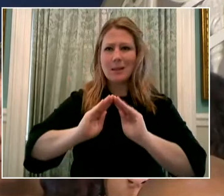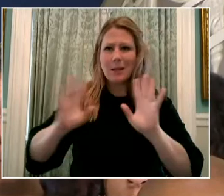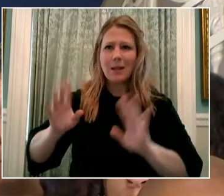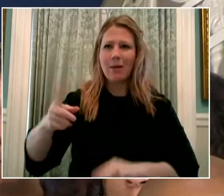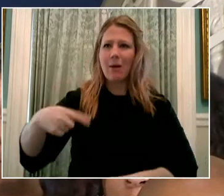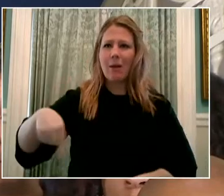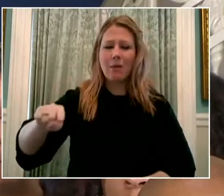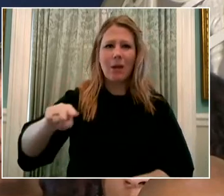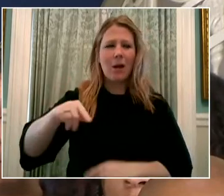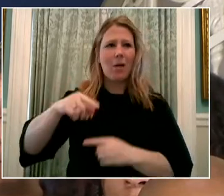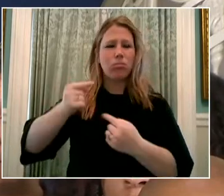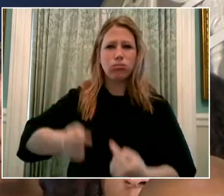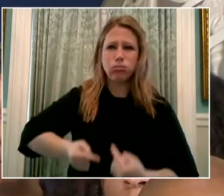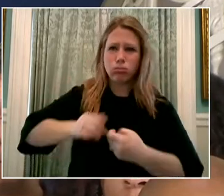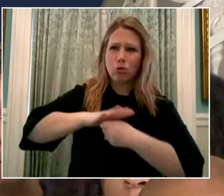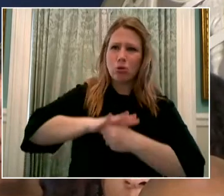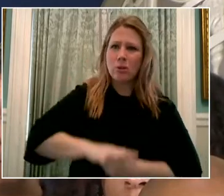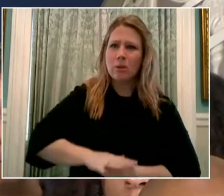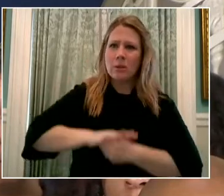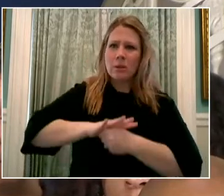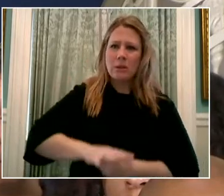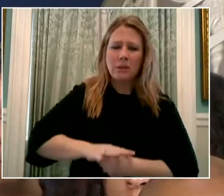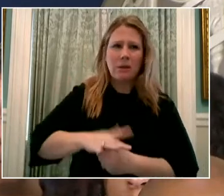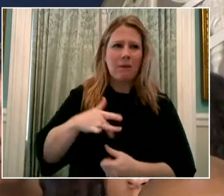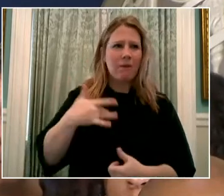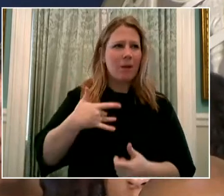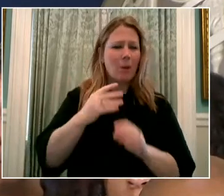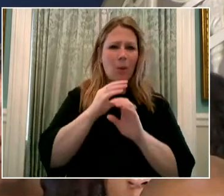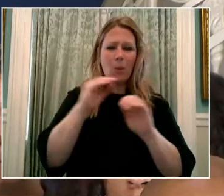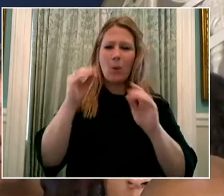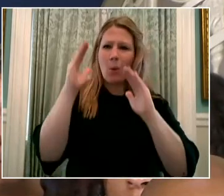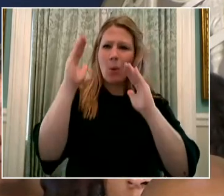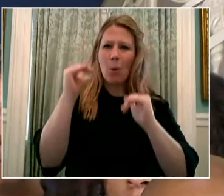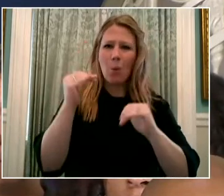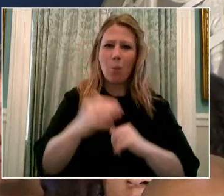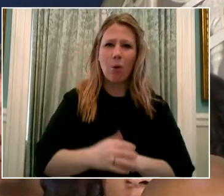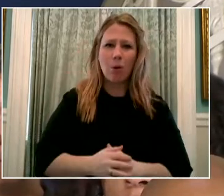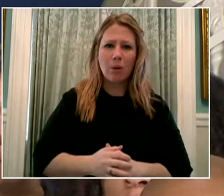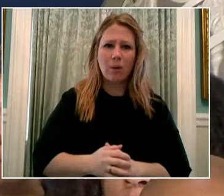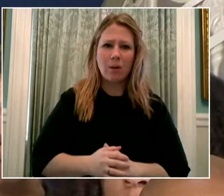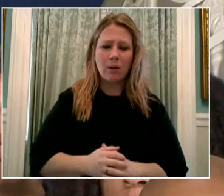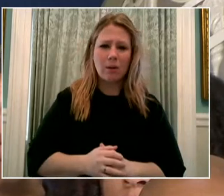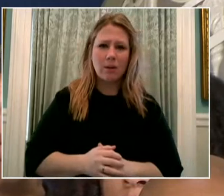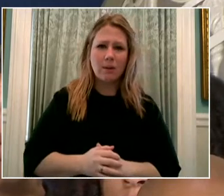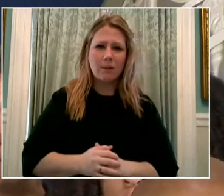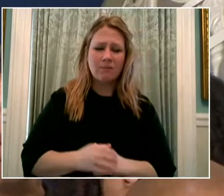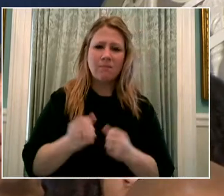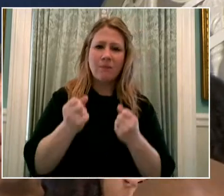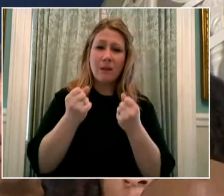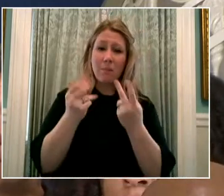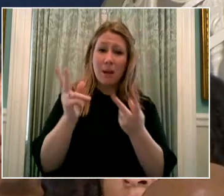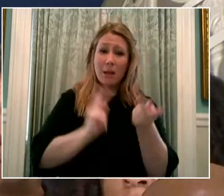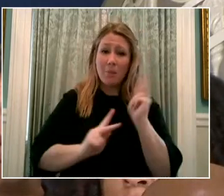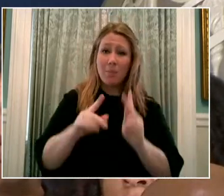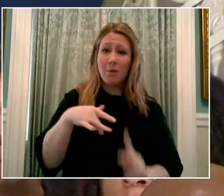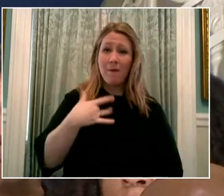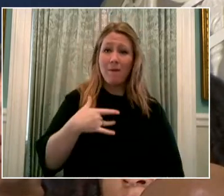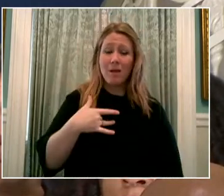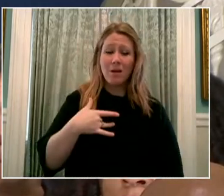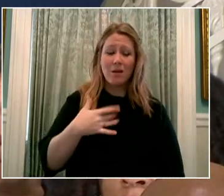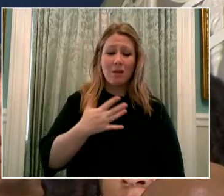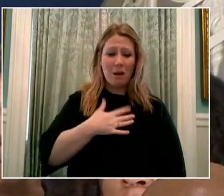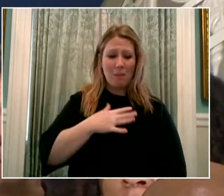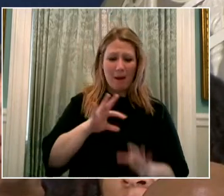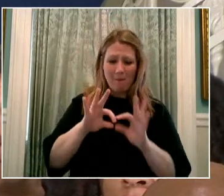they now feel a sense of hopelessness. Many feel that they are failing their families and that their situation